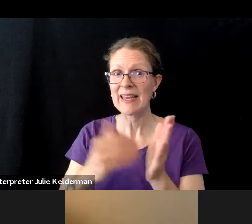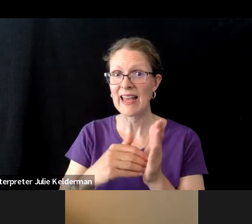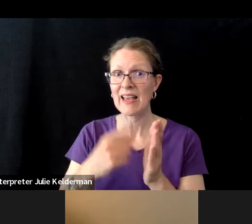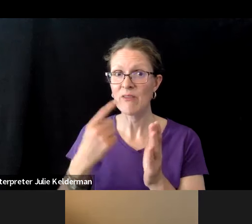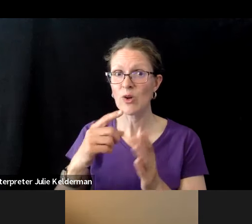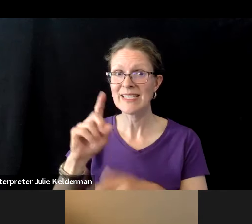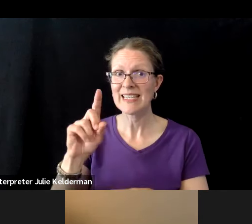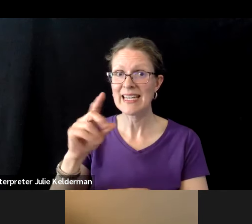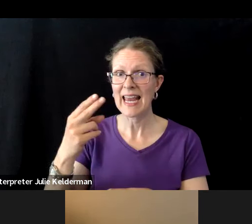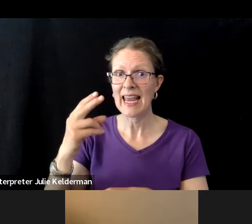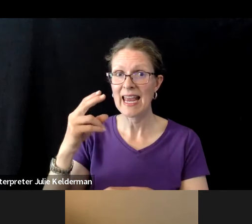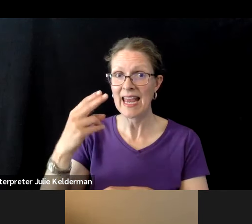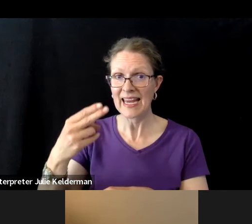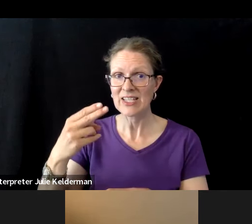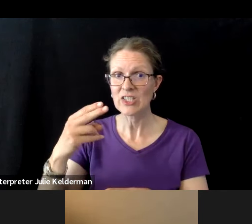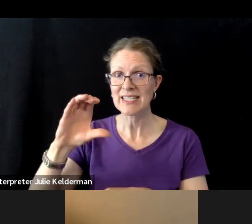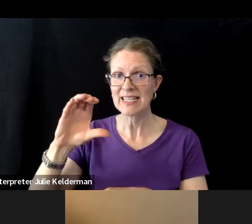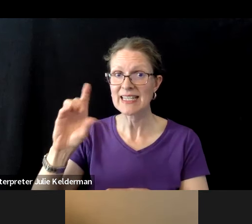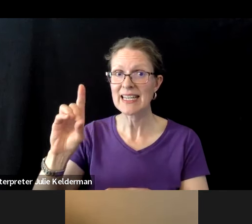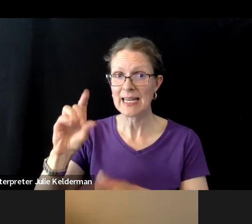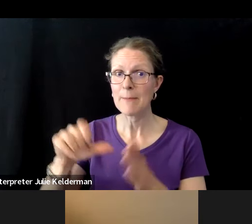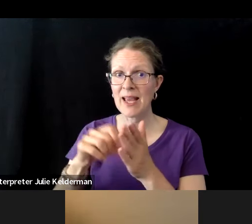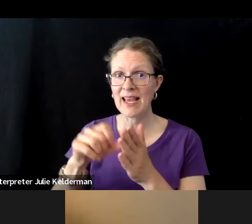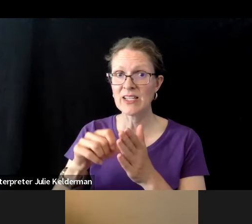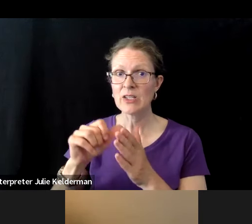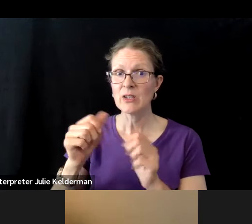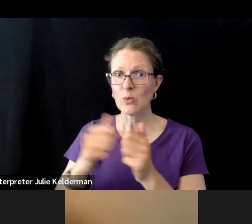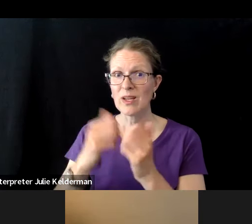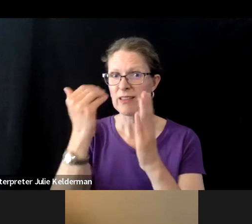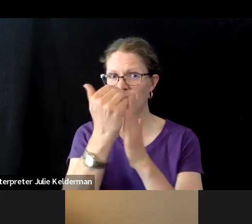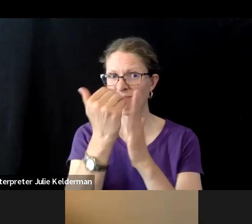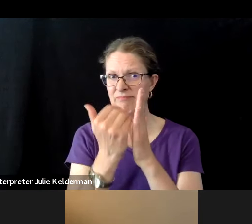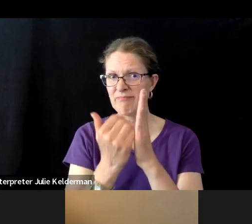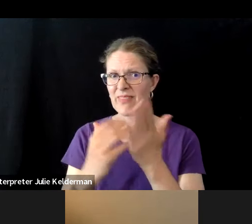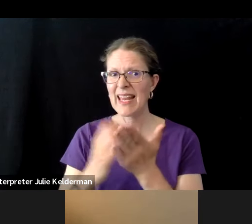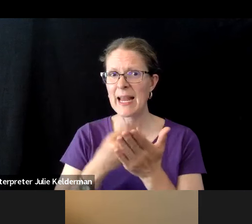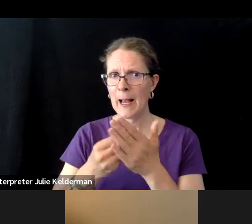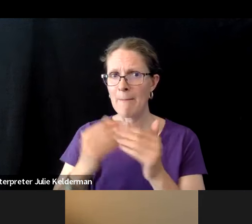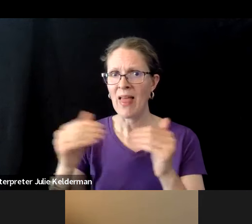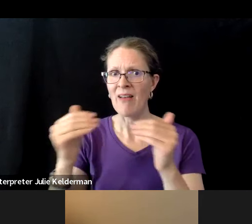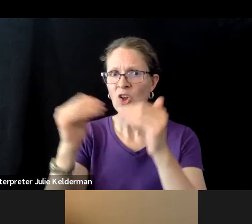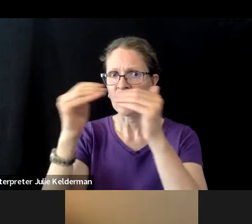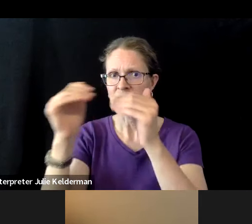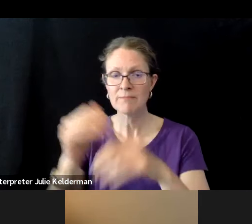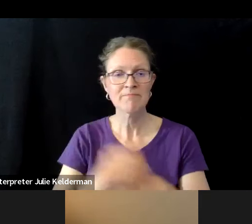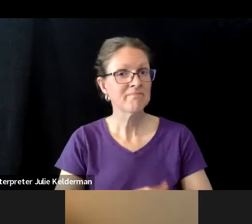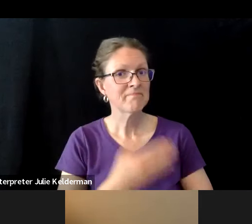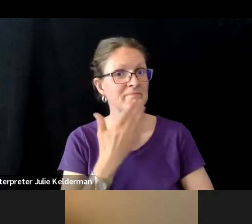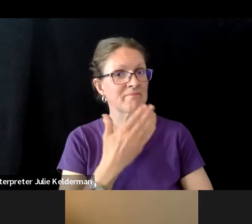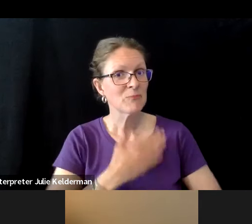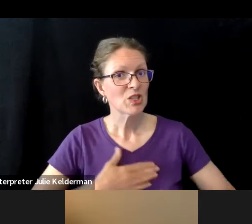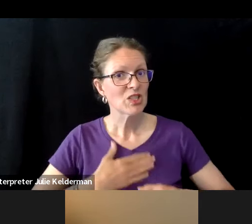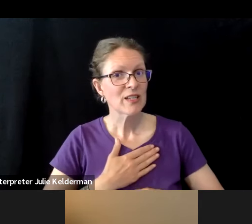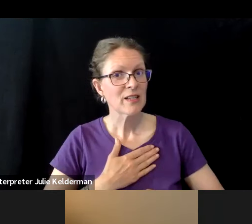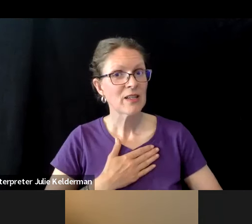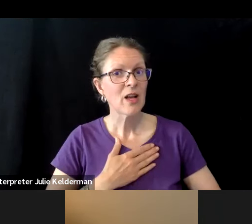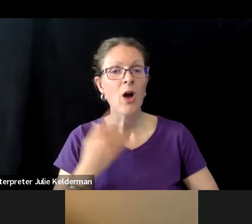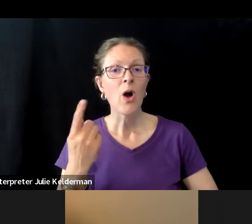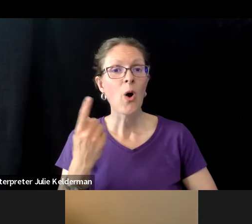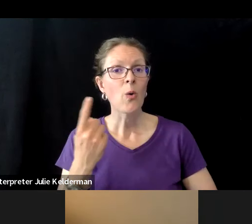DHCD page that has all of the income levels, just so that's all in one place for everyone. Appreciate it. Always please